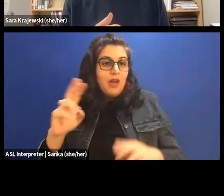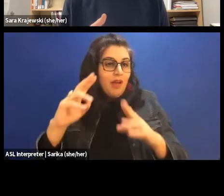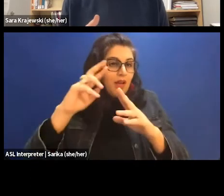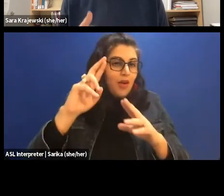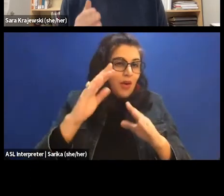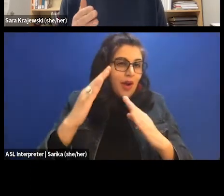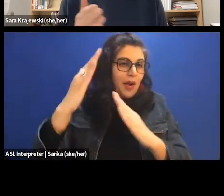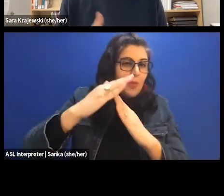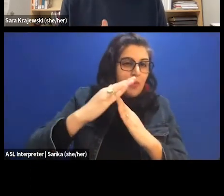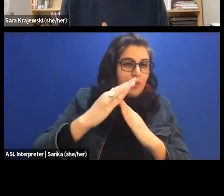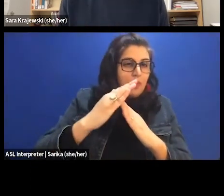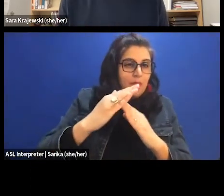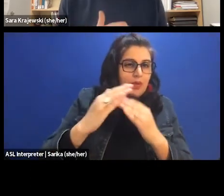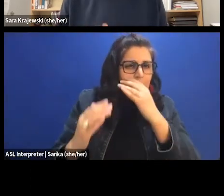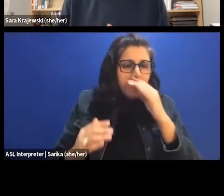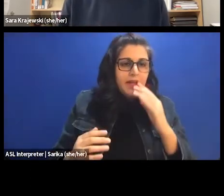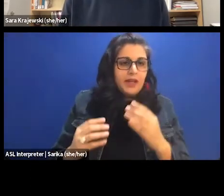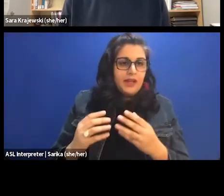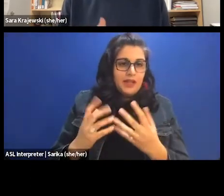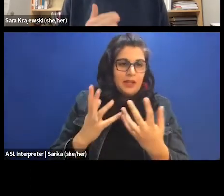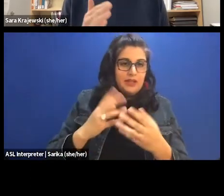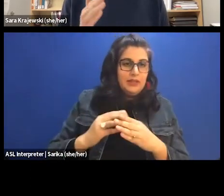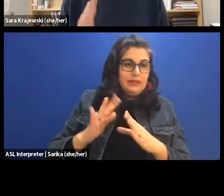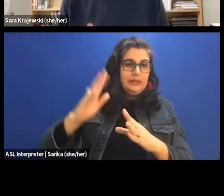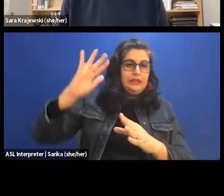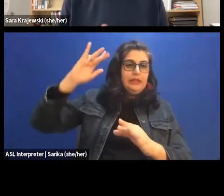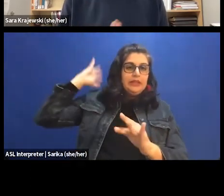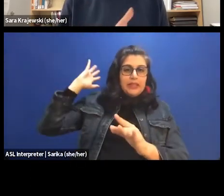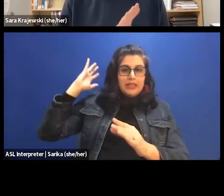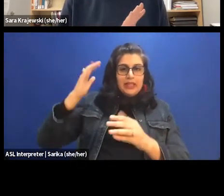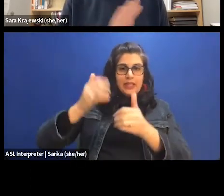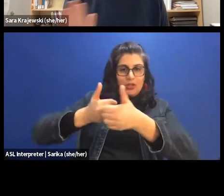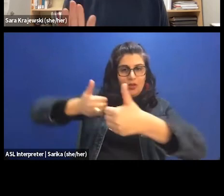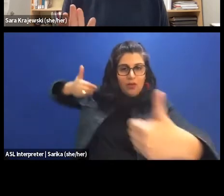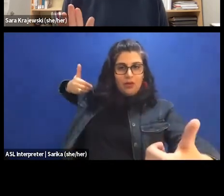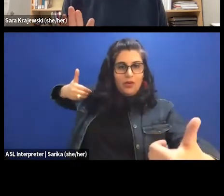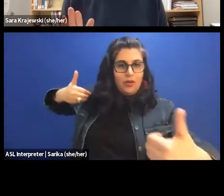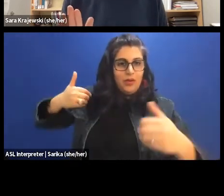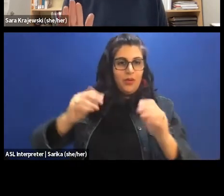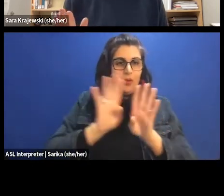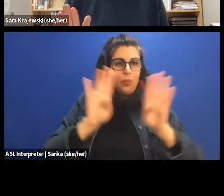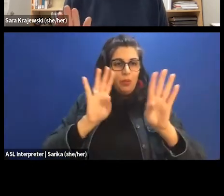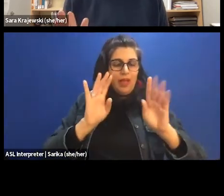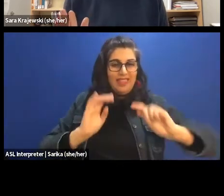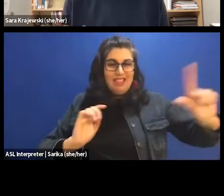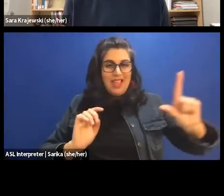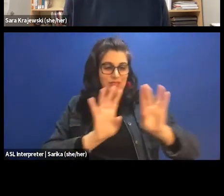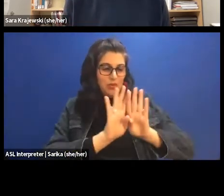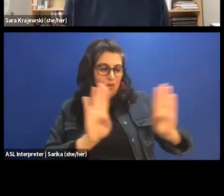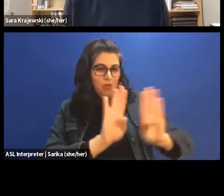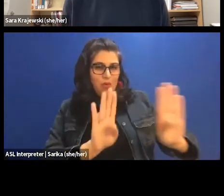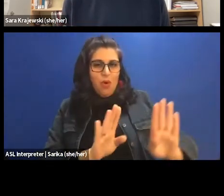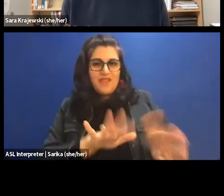into the pictorial space, and it runs parallel to a row of dead trees on the left side of the